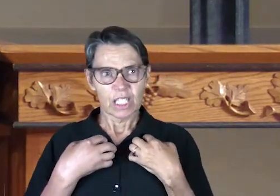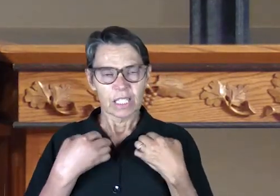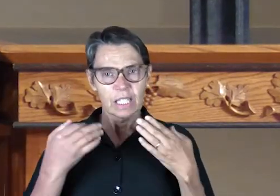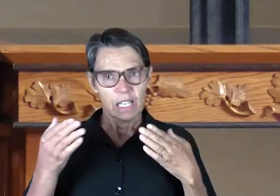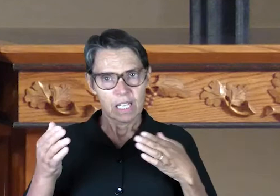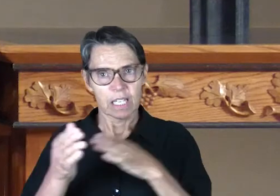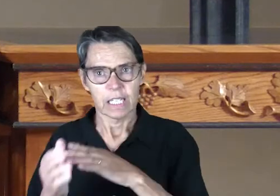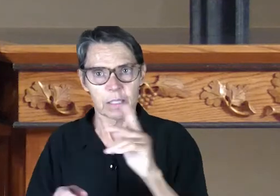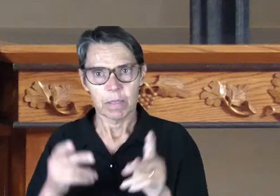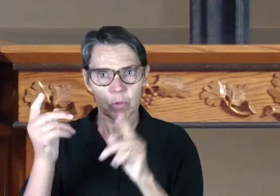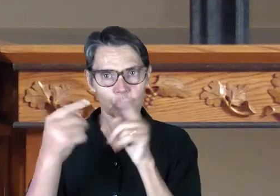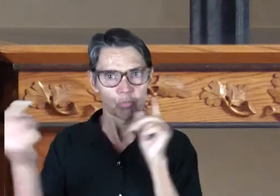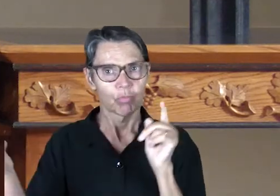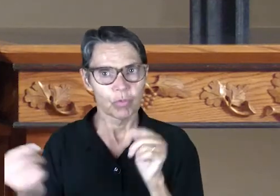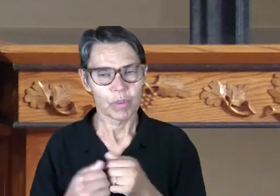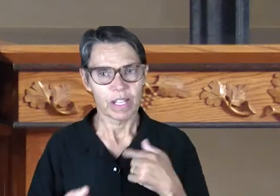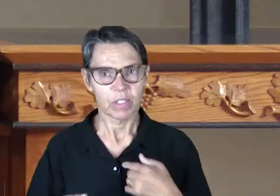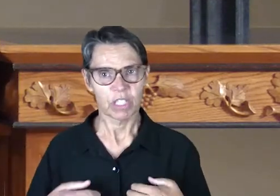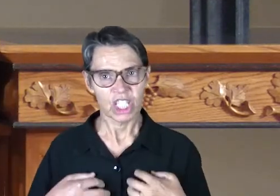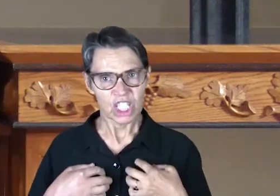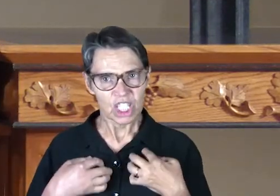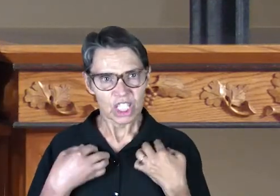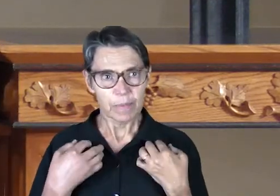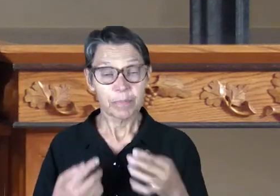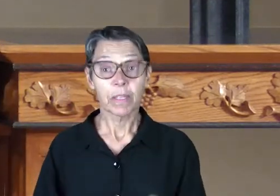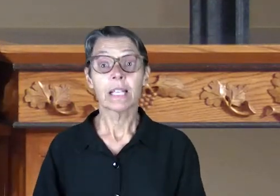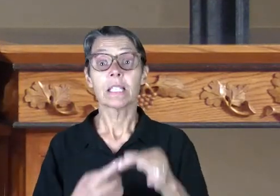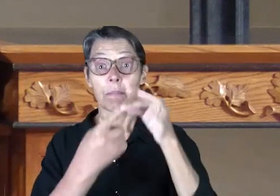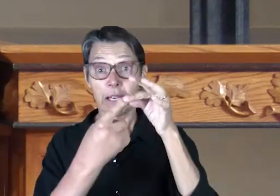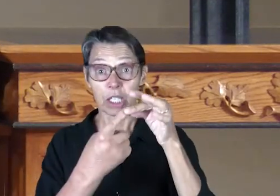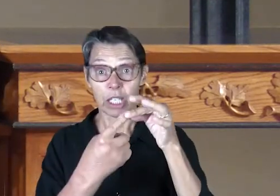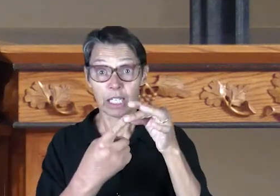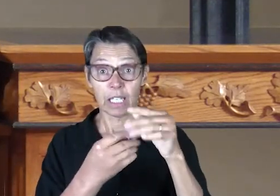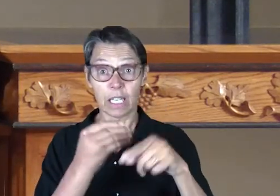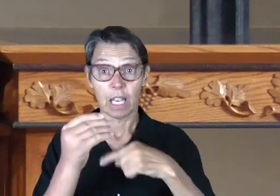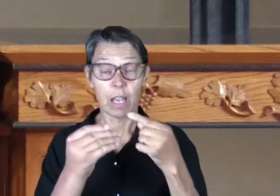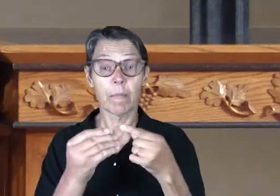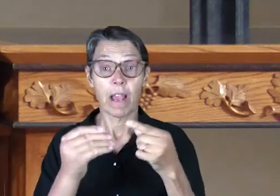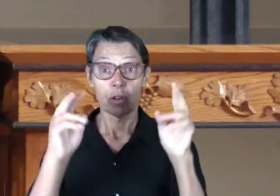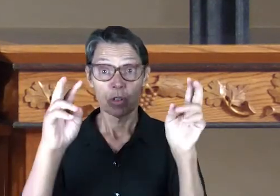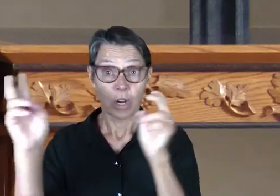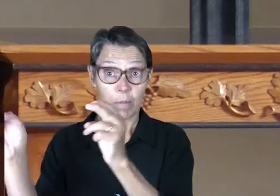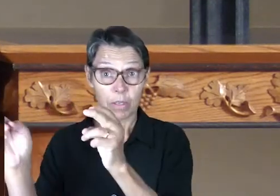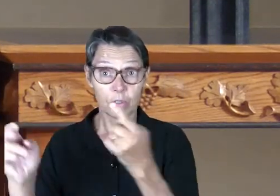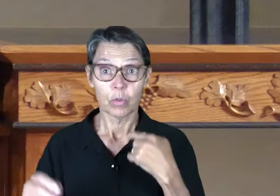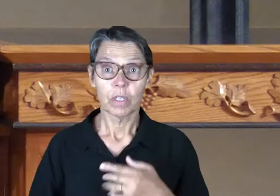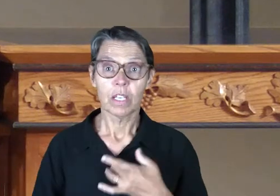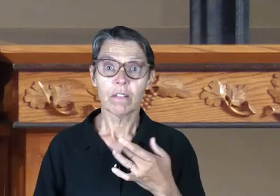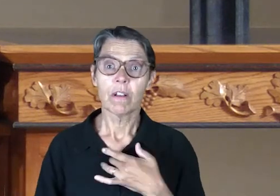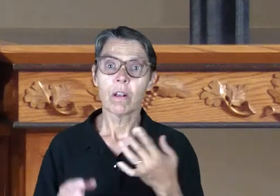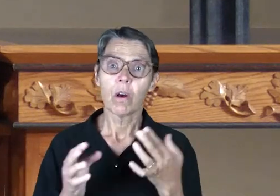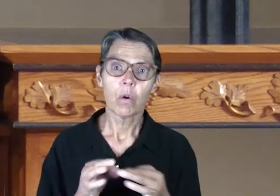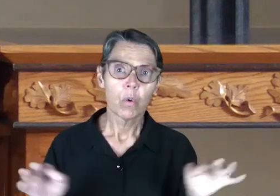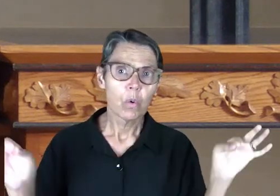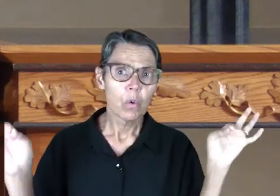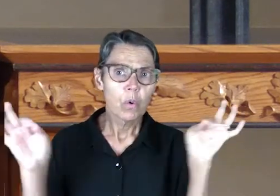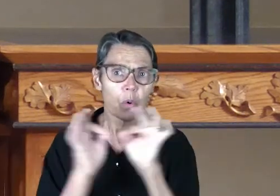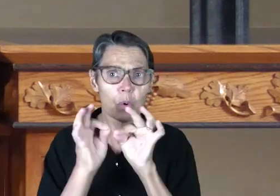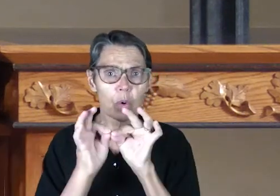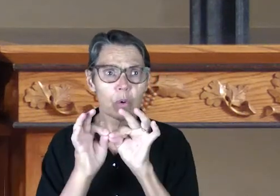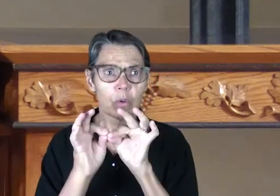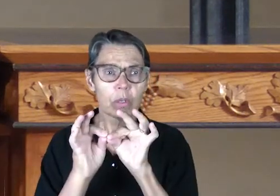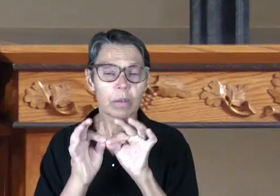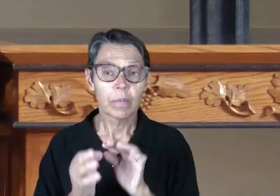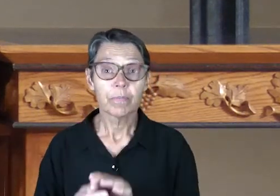in us against the people who disagree with us, especially about topics that we believe are most important.